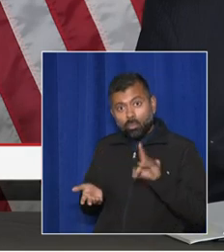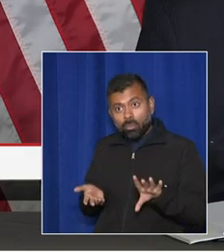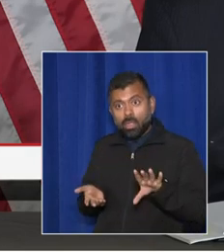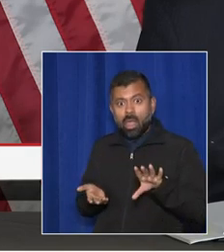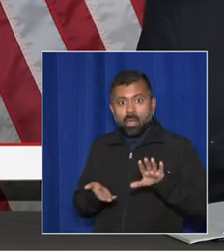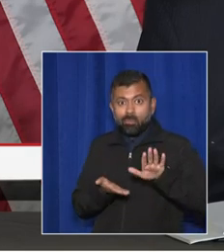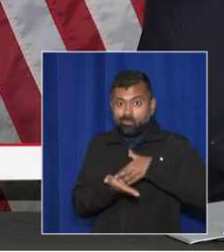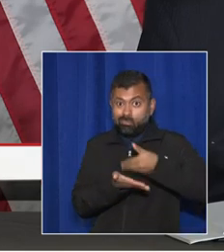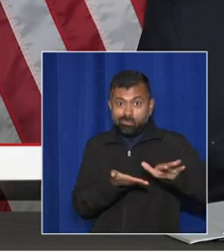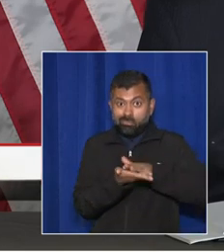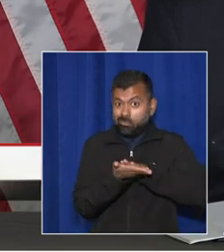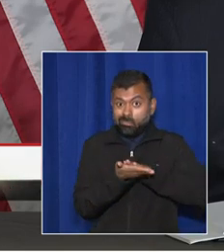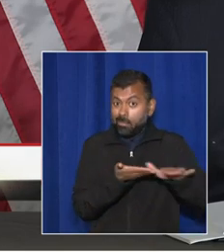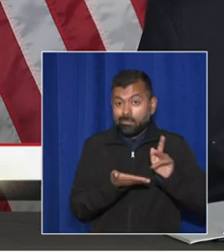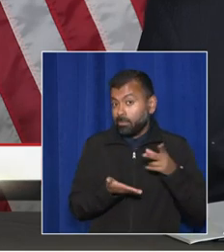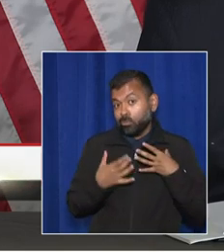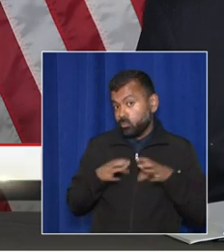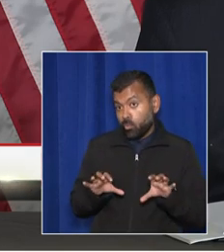that.